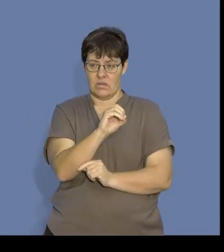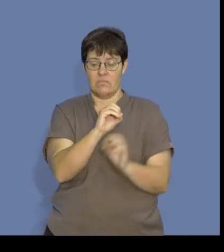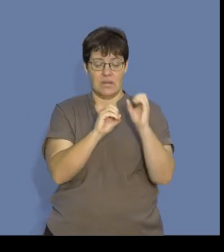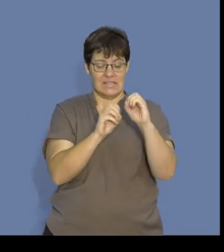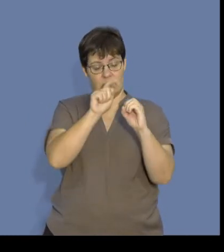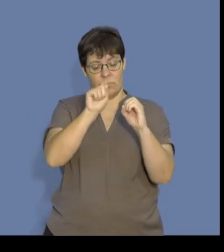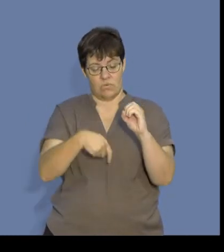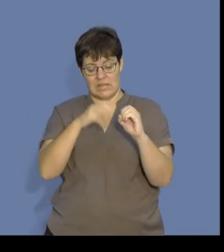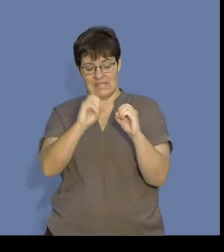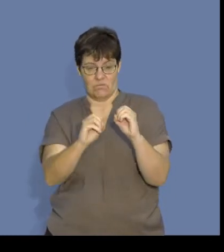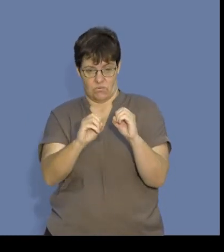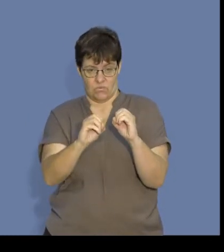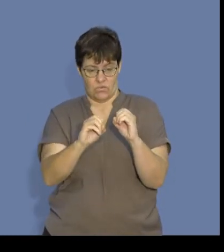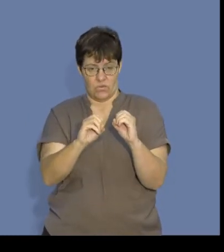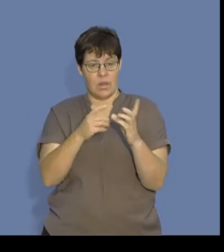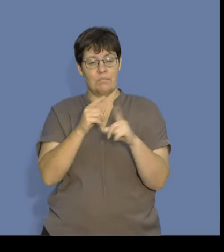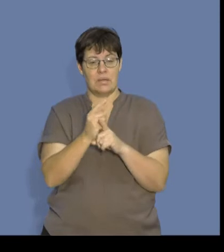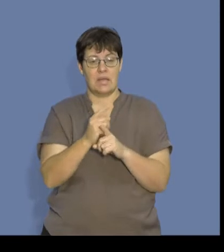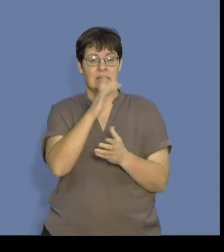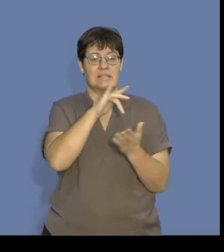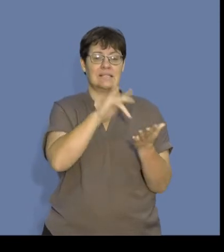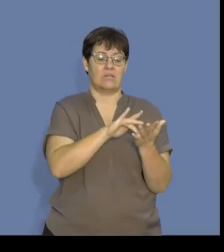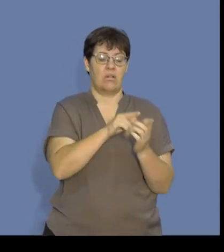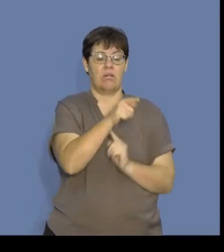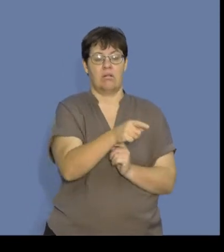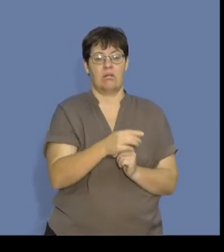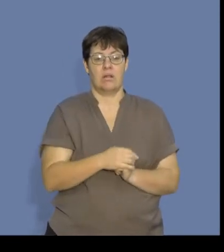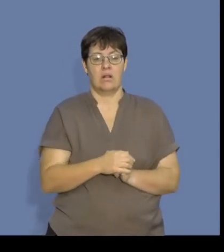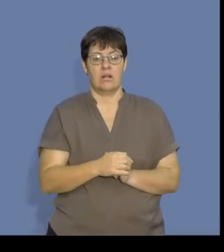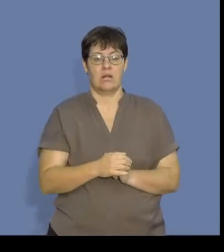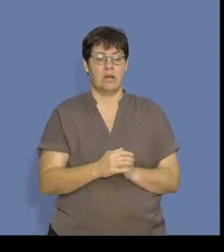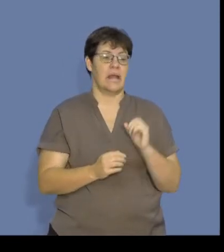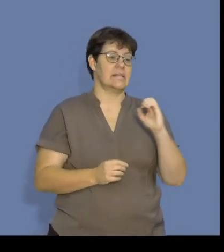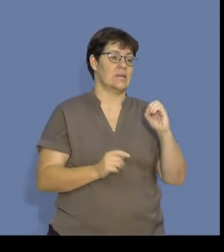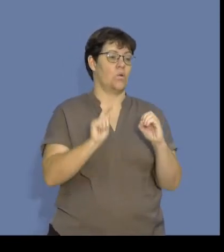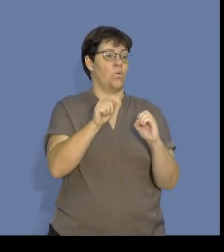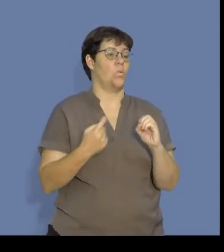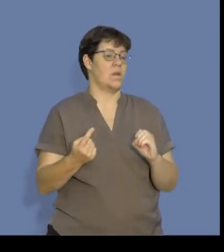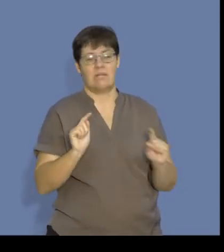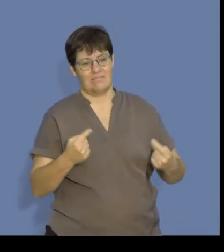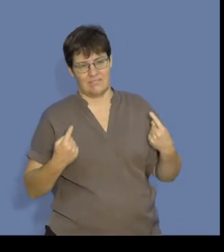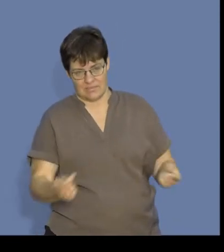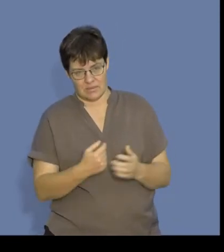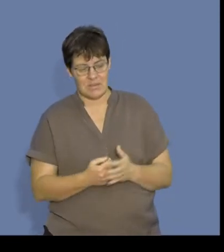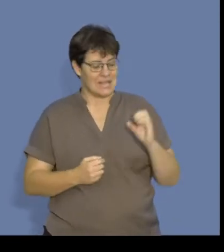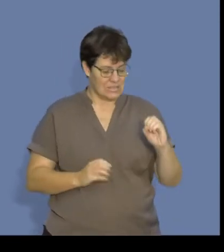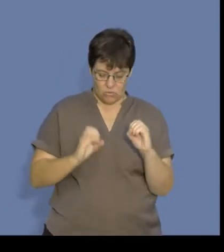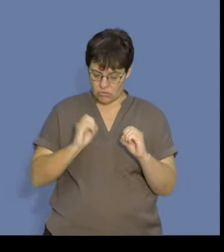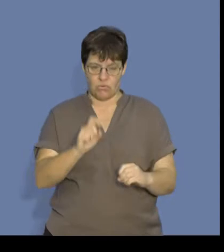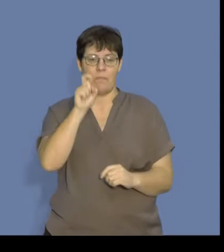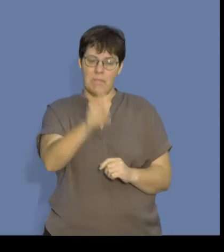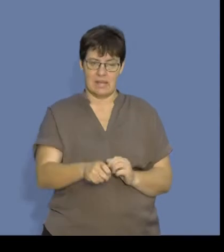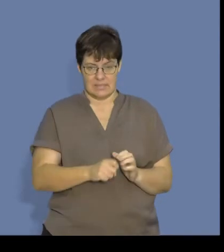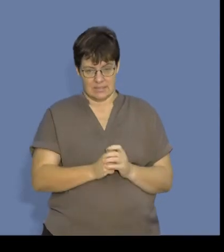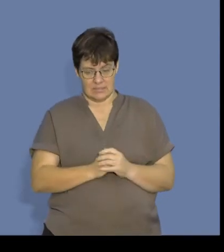you can't have a number line having the central point of it as anything else other than 0. So it